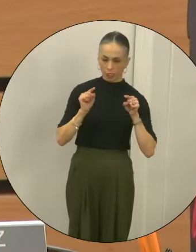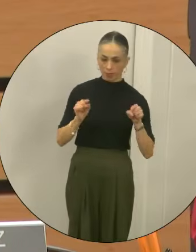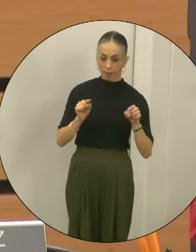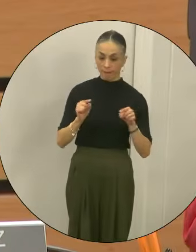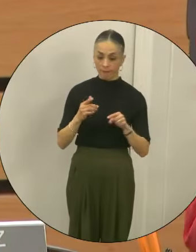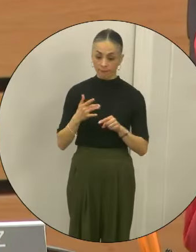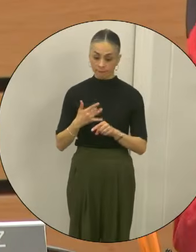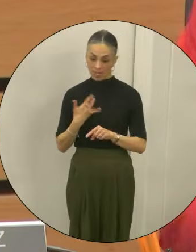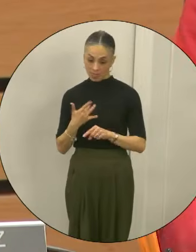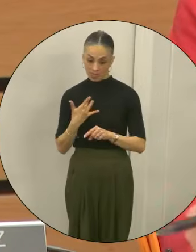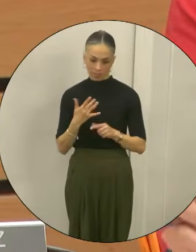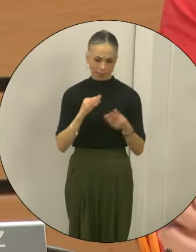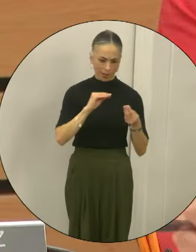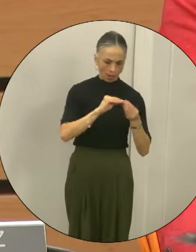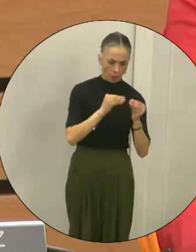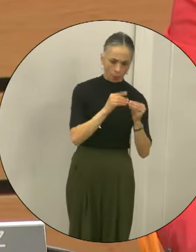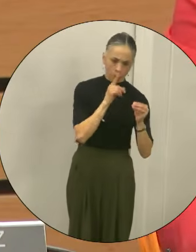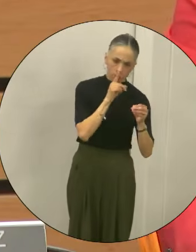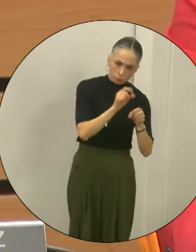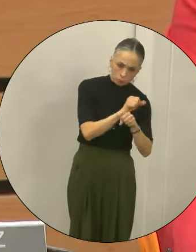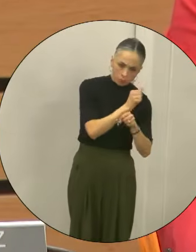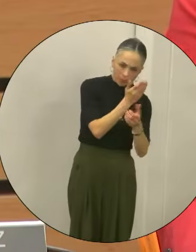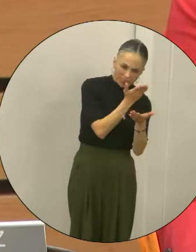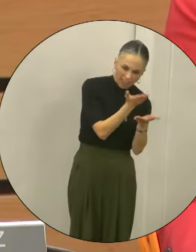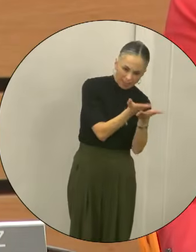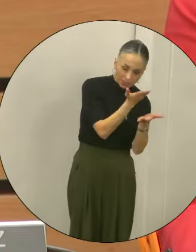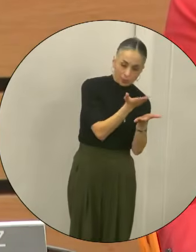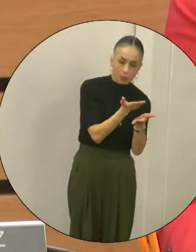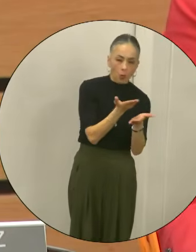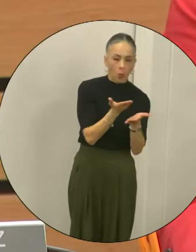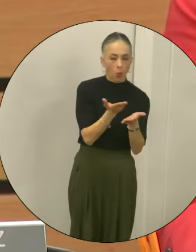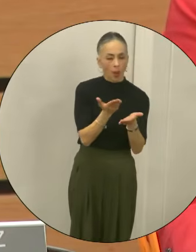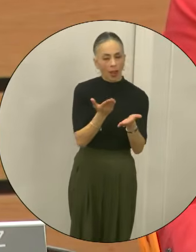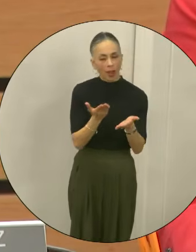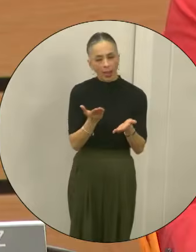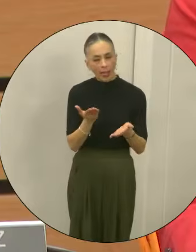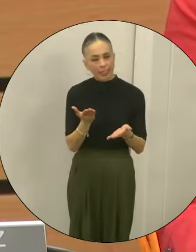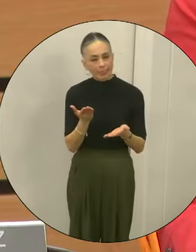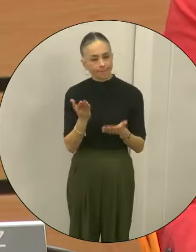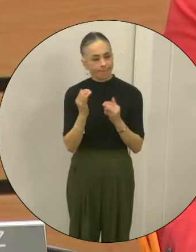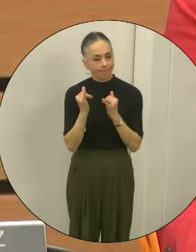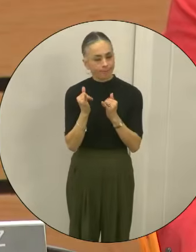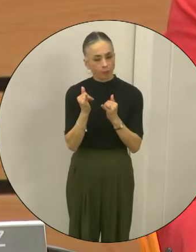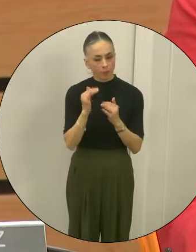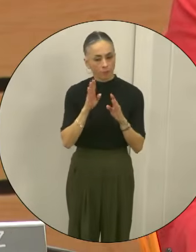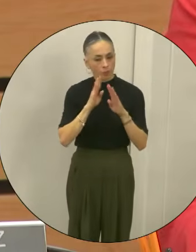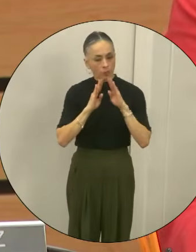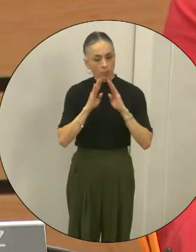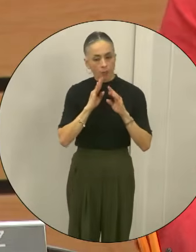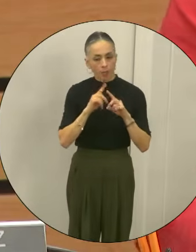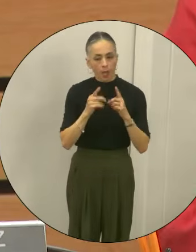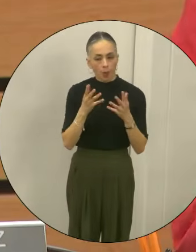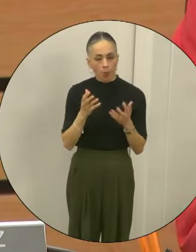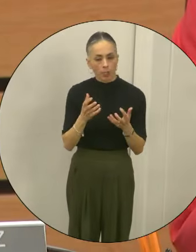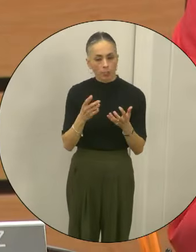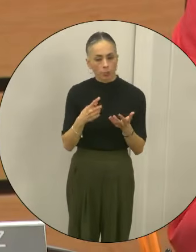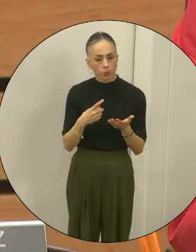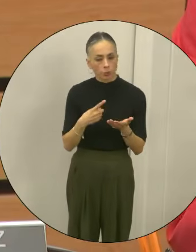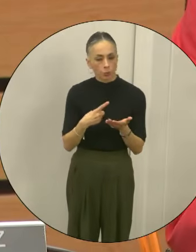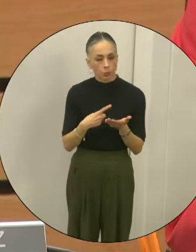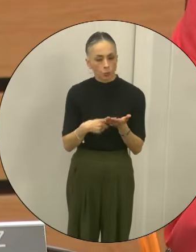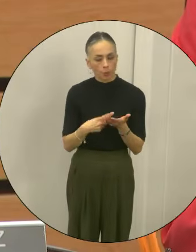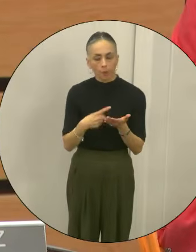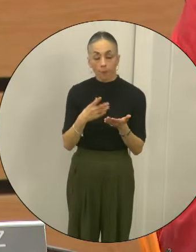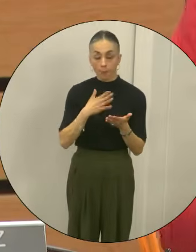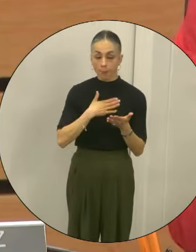data and numbers. So I share that frustration. But I wanted to go into, so